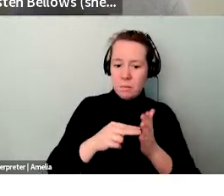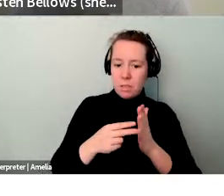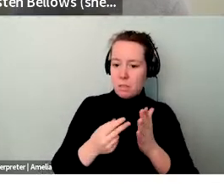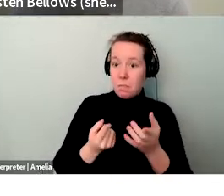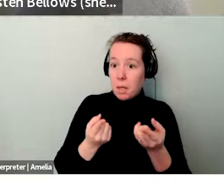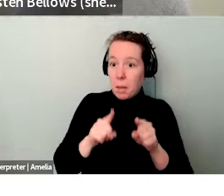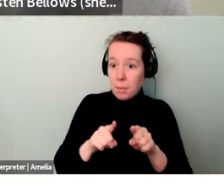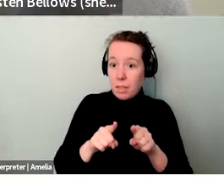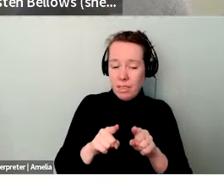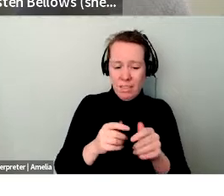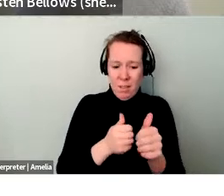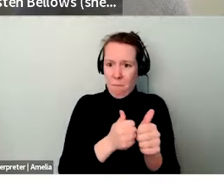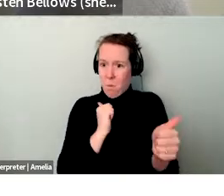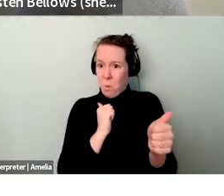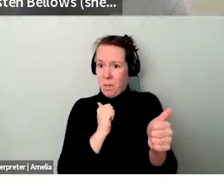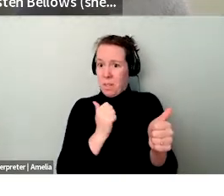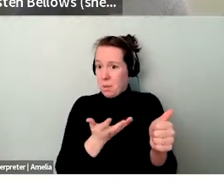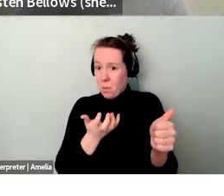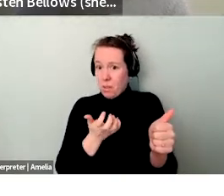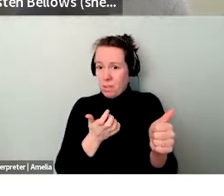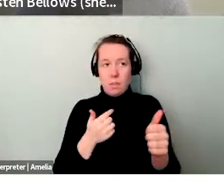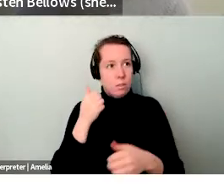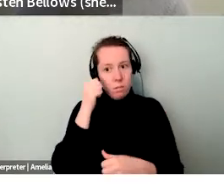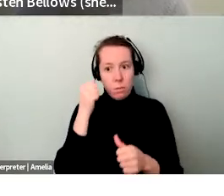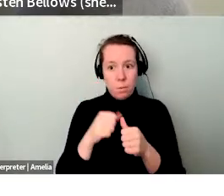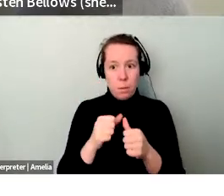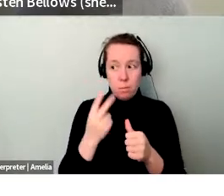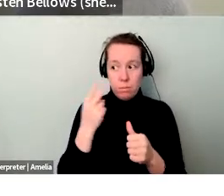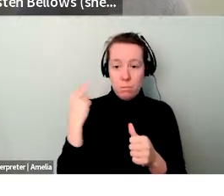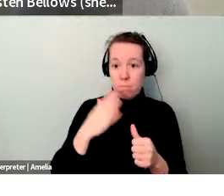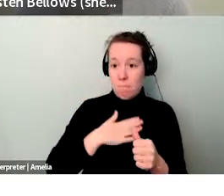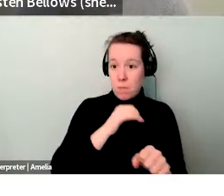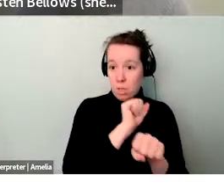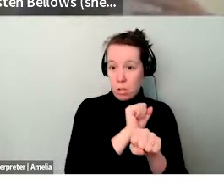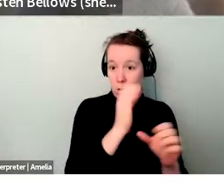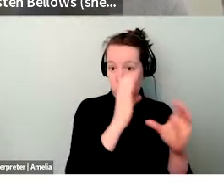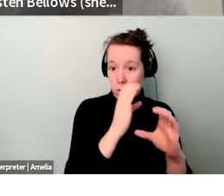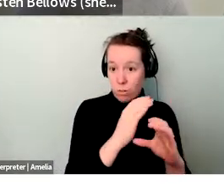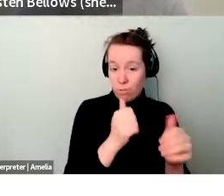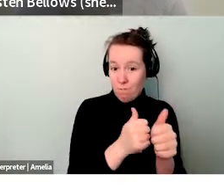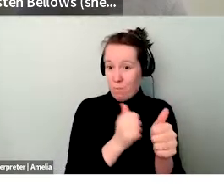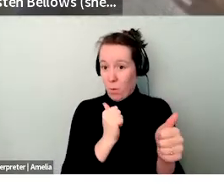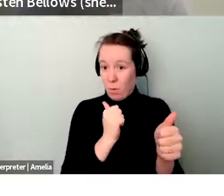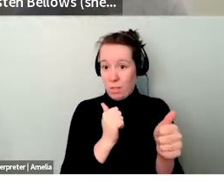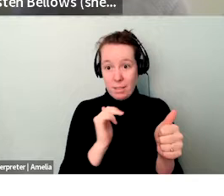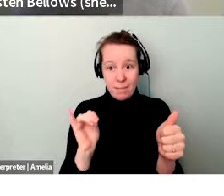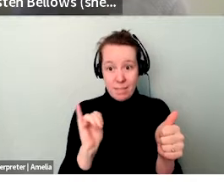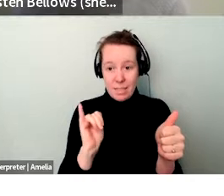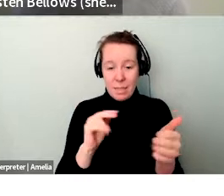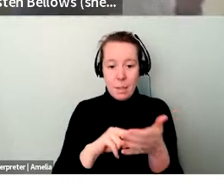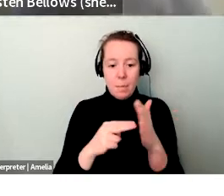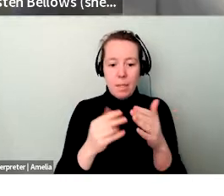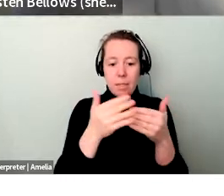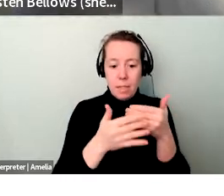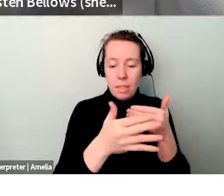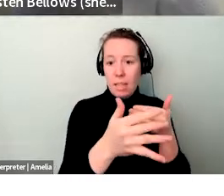altogether. I know I used to try and avoid this, which adds more stress due to unemployment and the consequences of that,